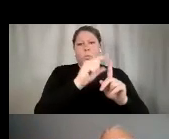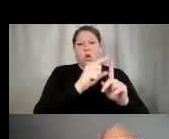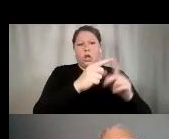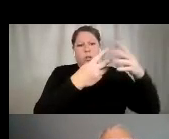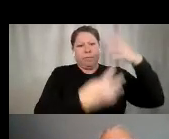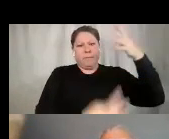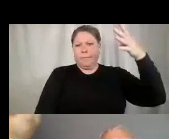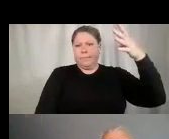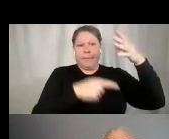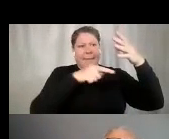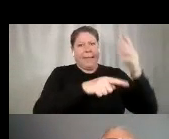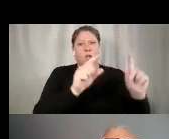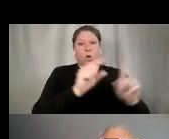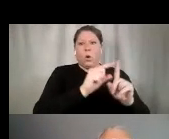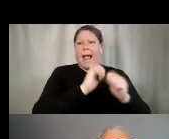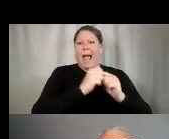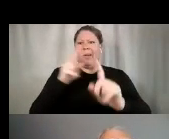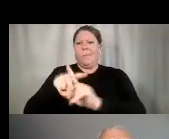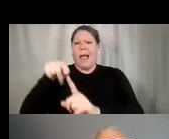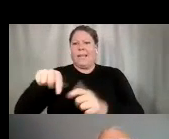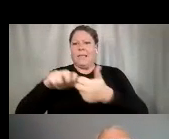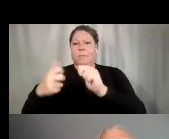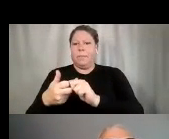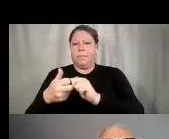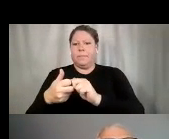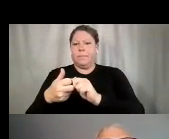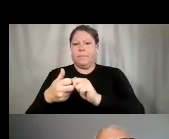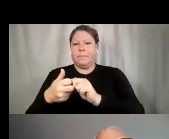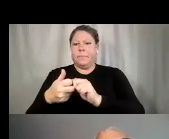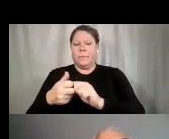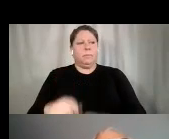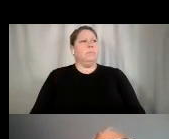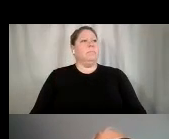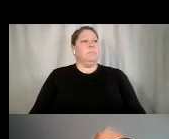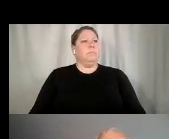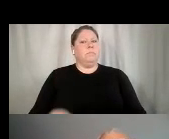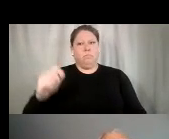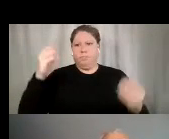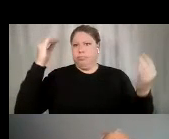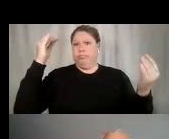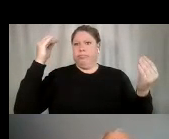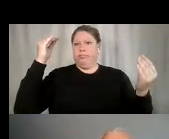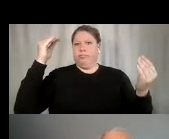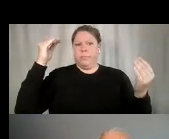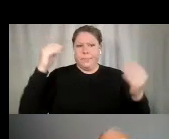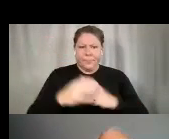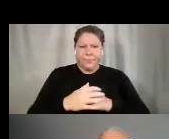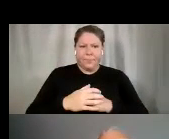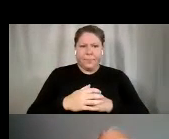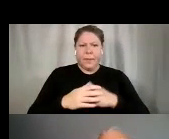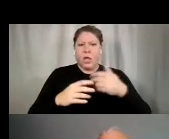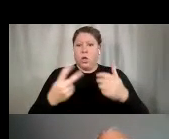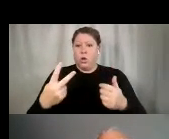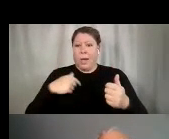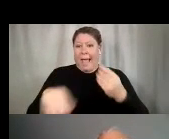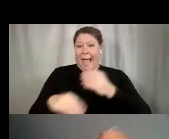make this random word apply to the solution? This gets people thinking in a creative manner. Now, the 2 that I've added here